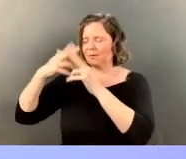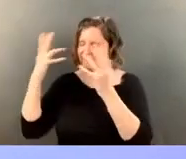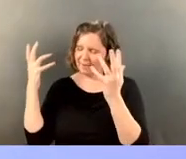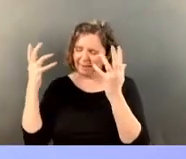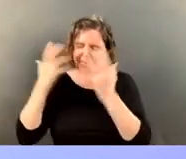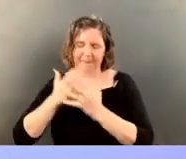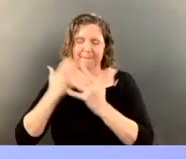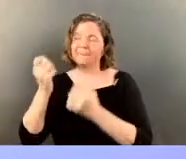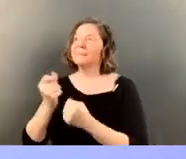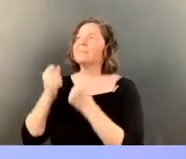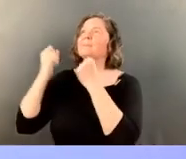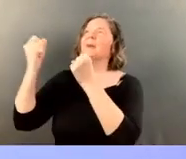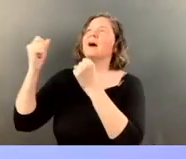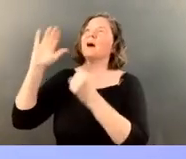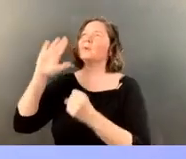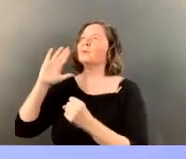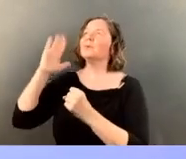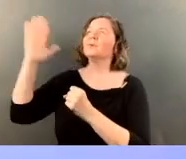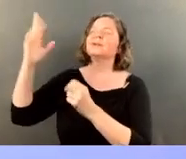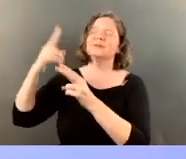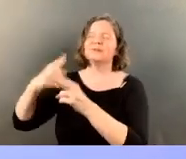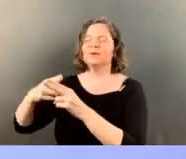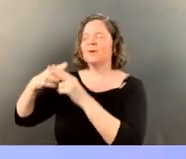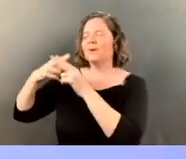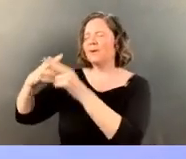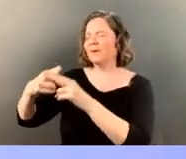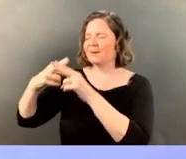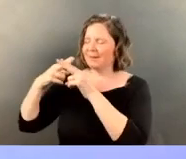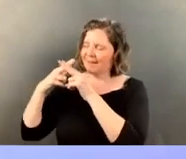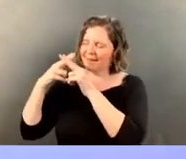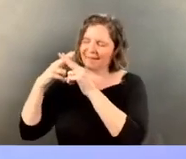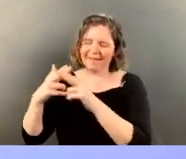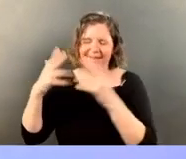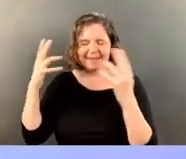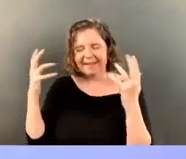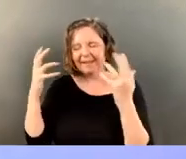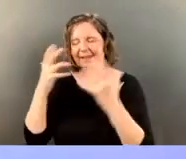your name. Power in your